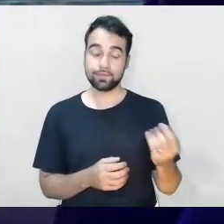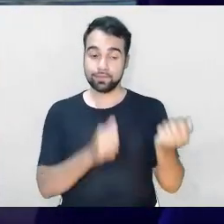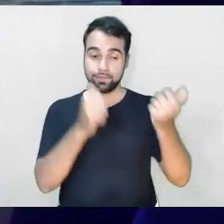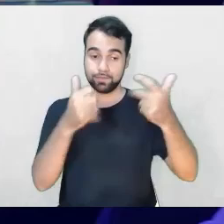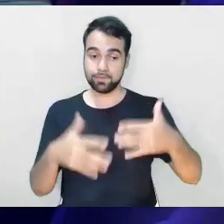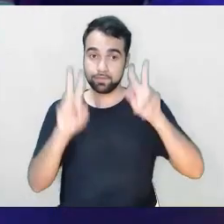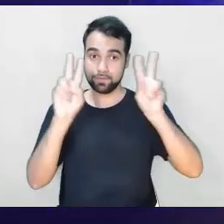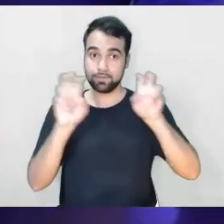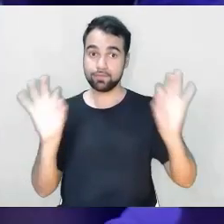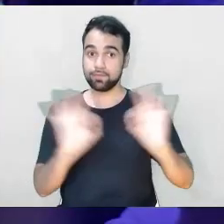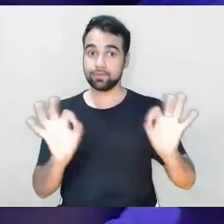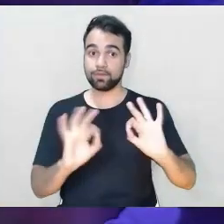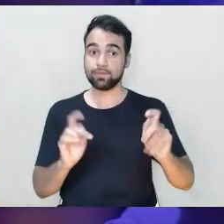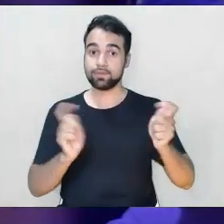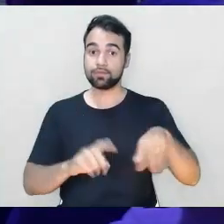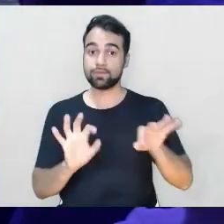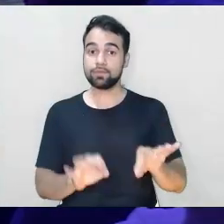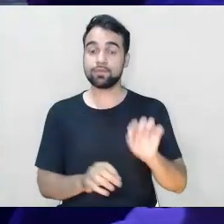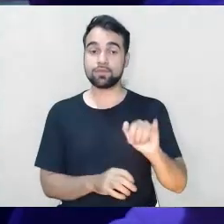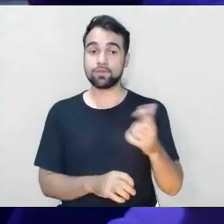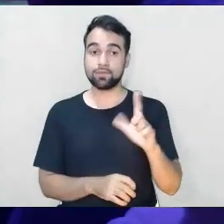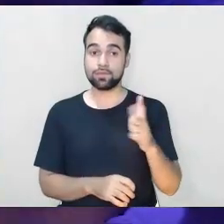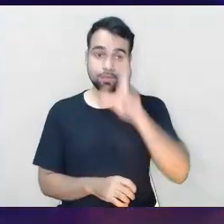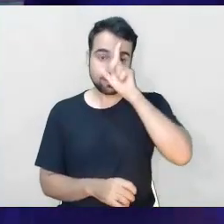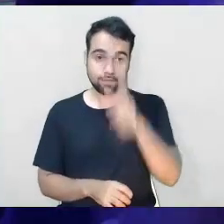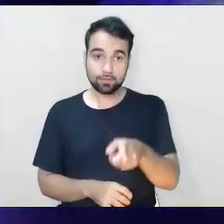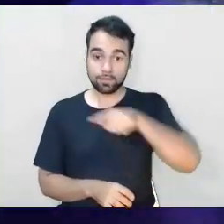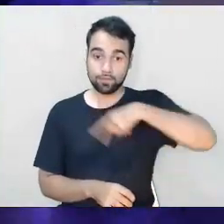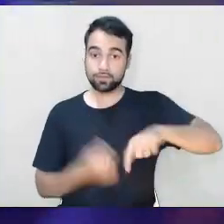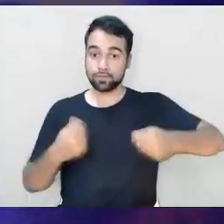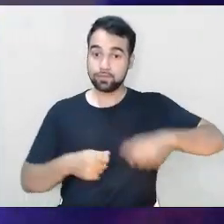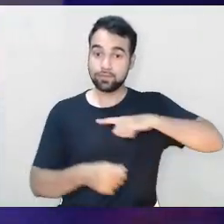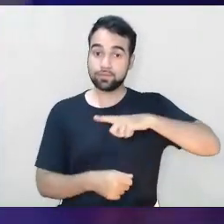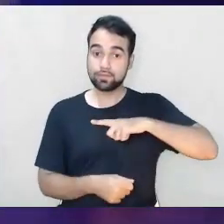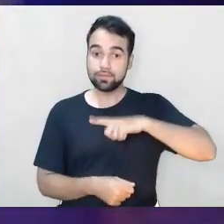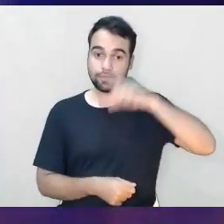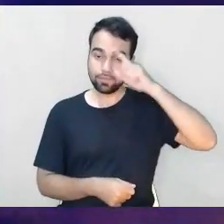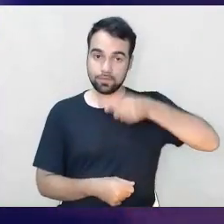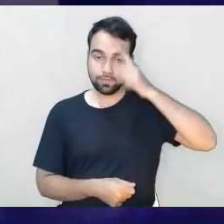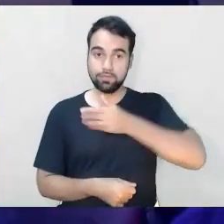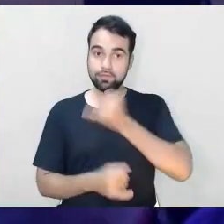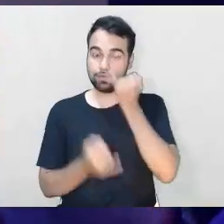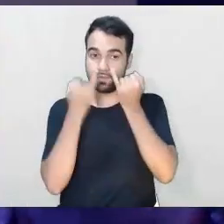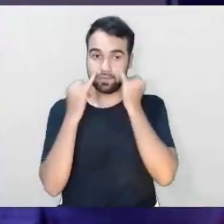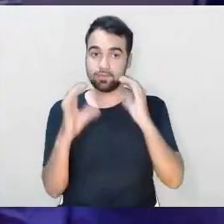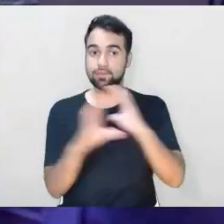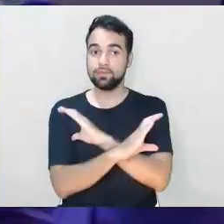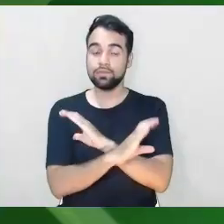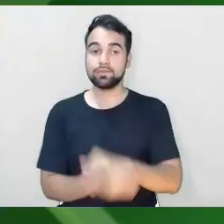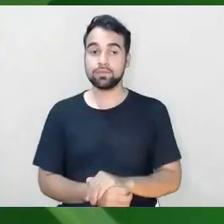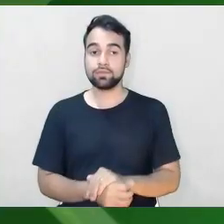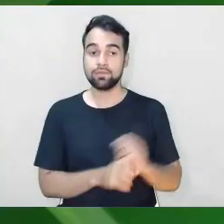we look at this, none of this would work without governance. We need data, complete